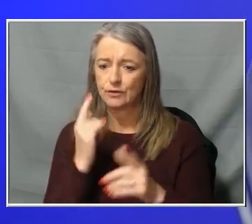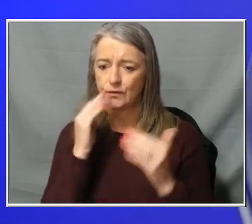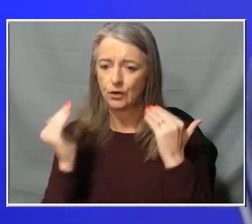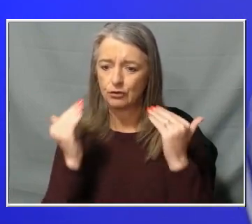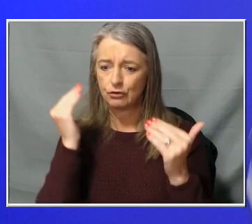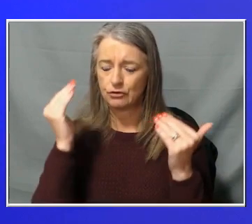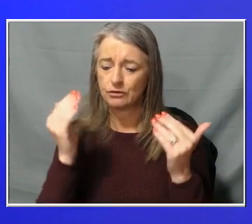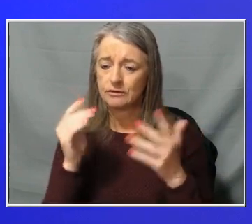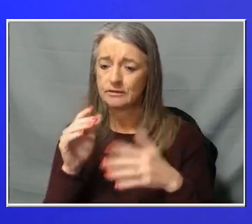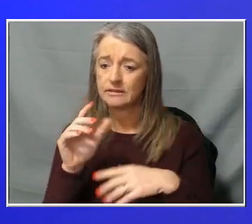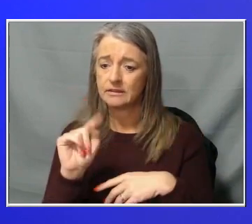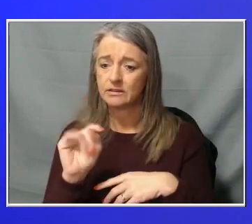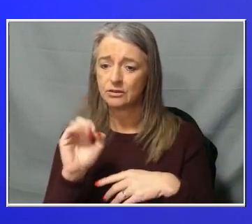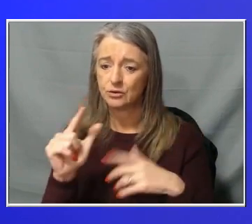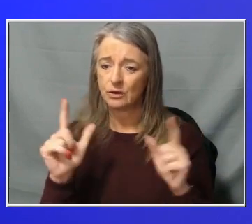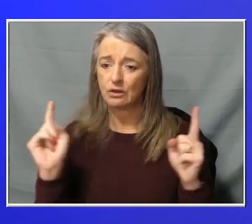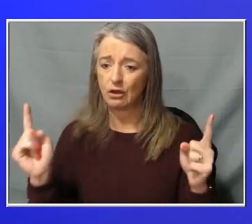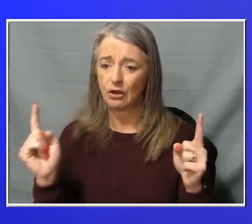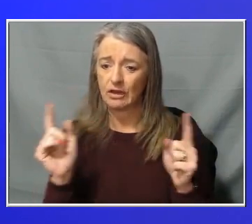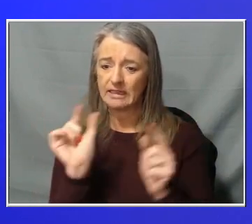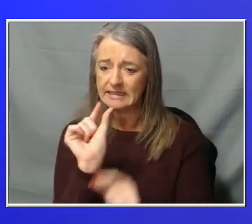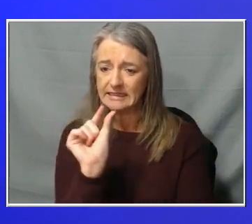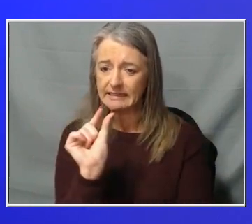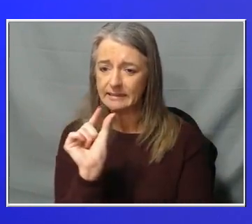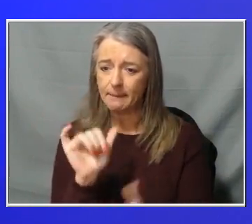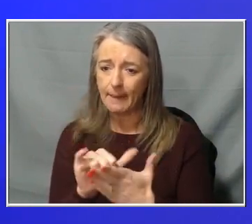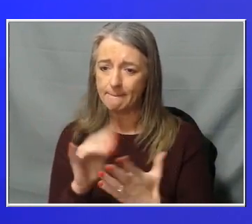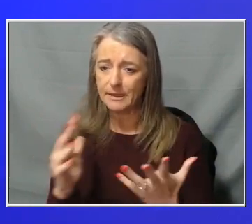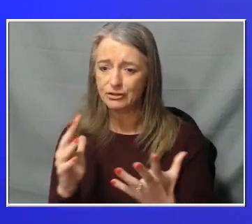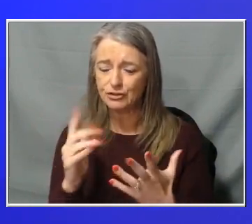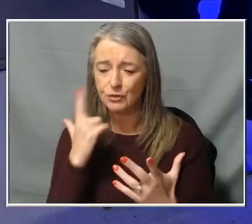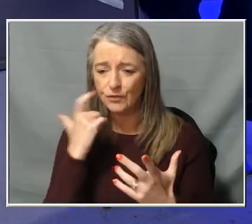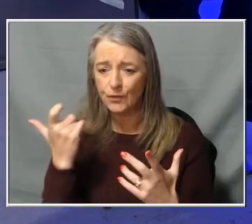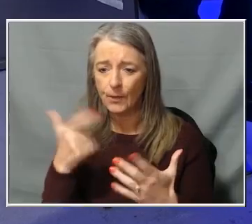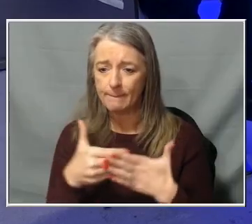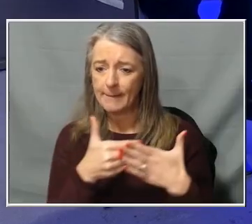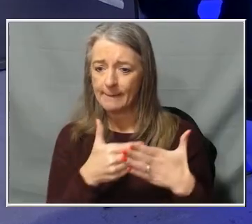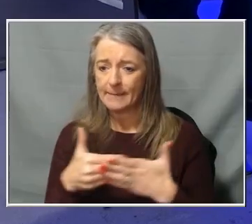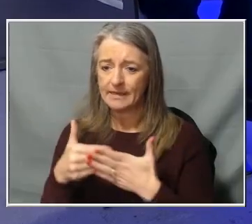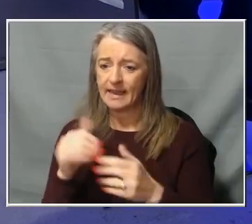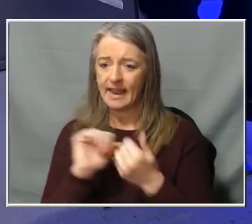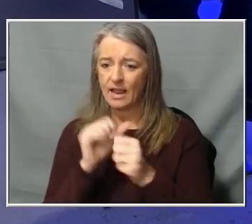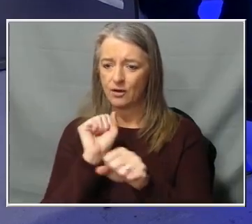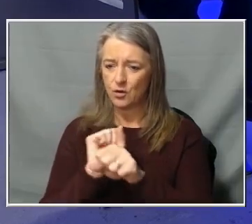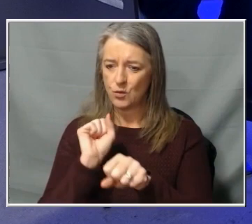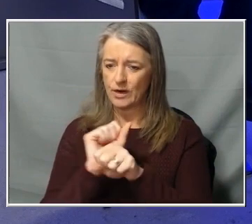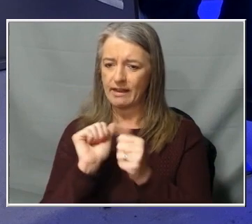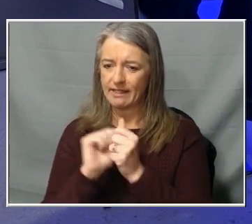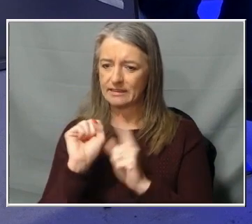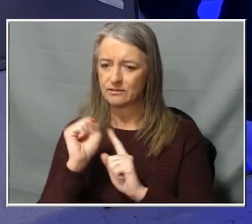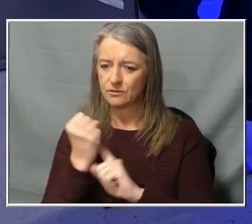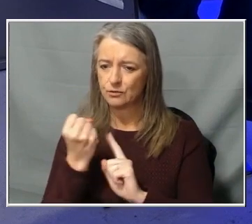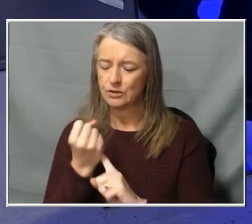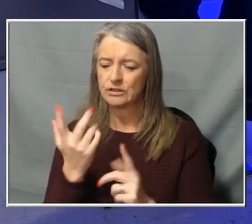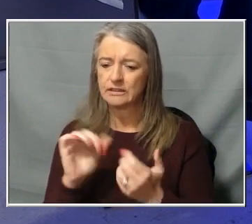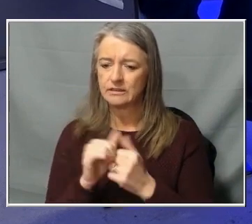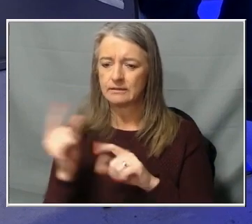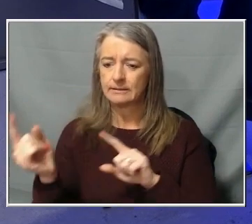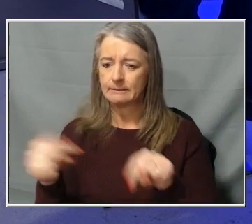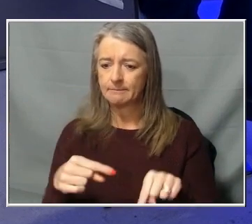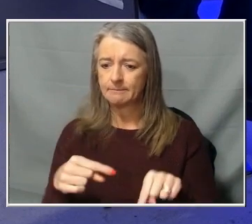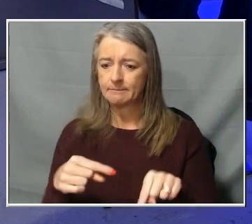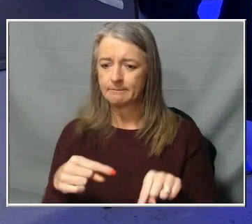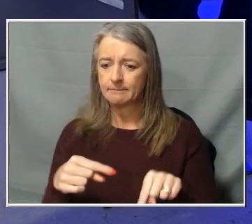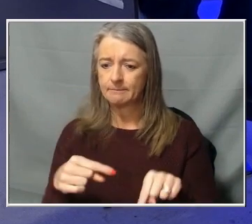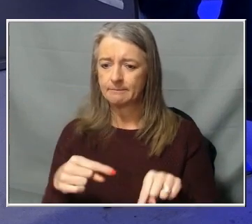the instrument was this long and I only needed this much of it to get the job done. So how are you working in that kind of condition? She comes to you, you need to act